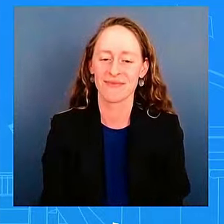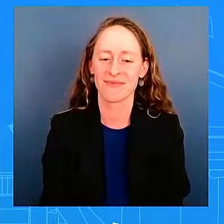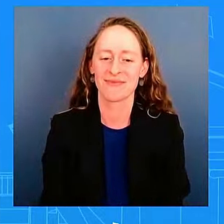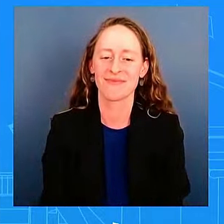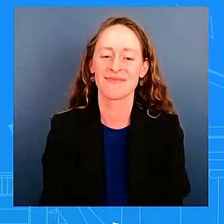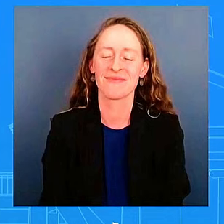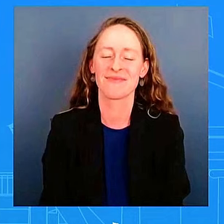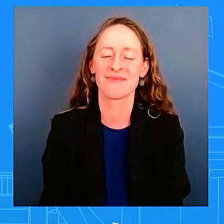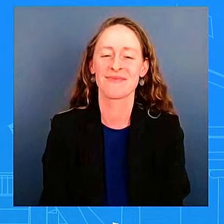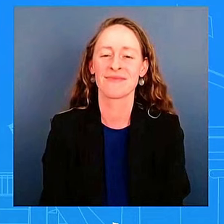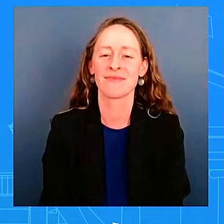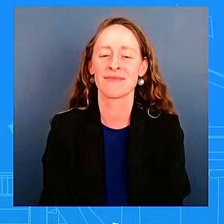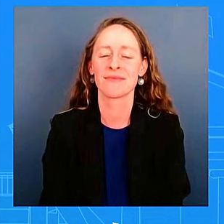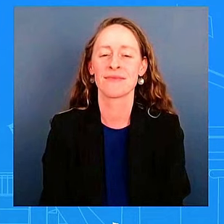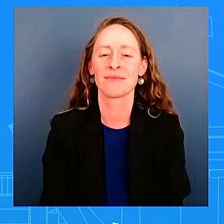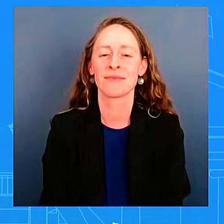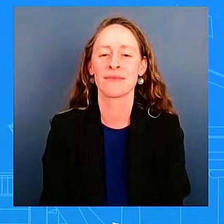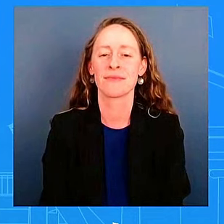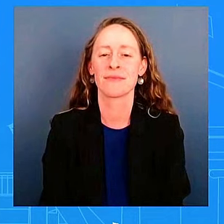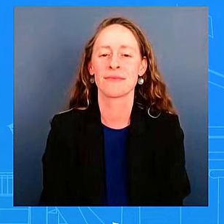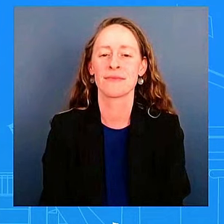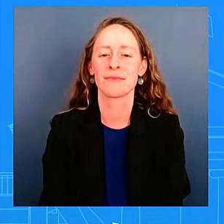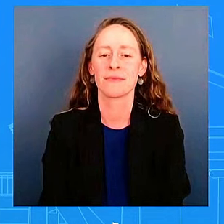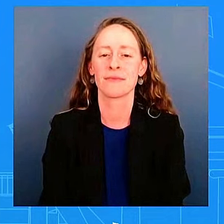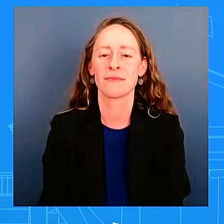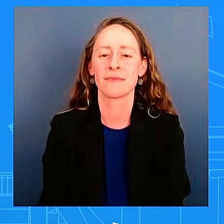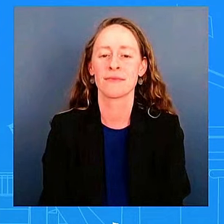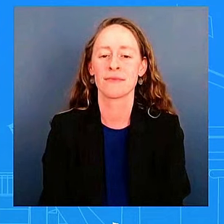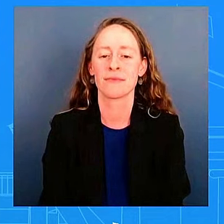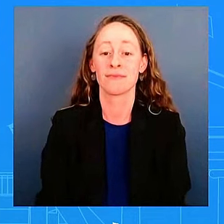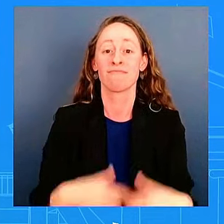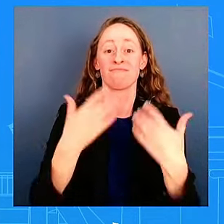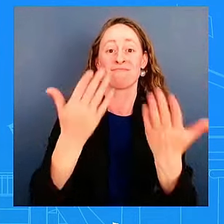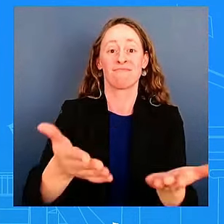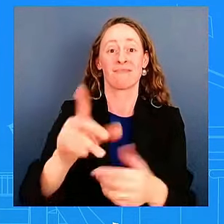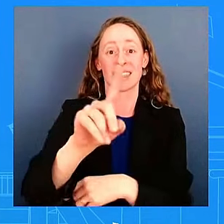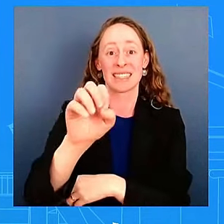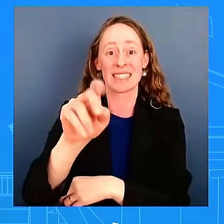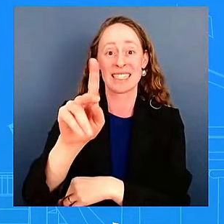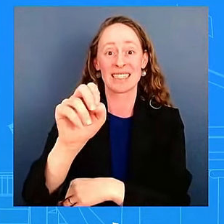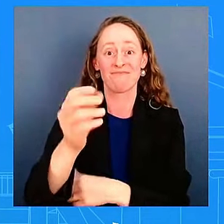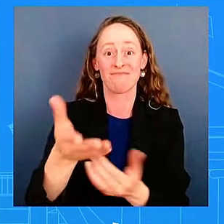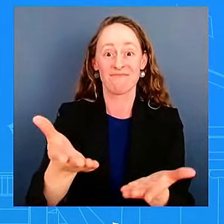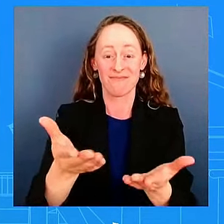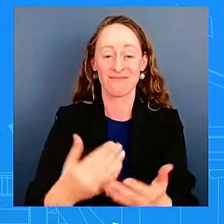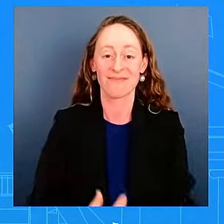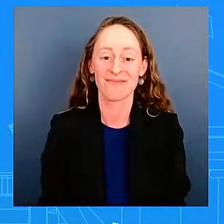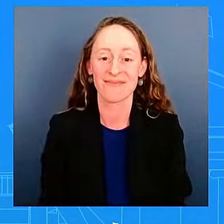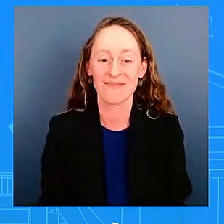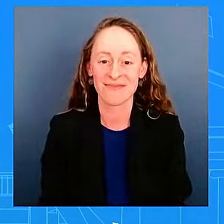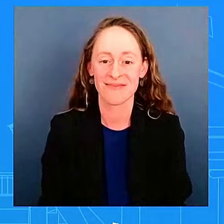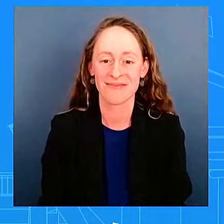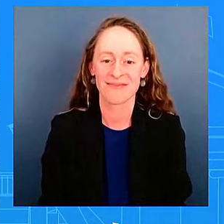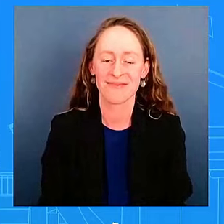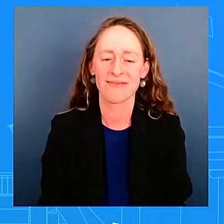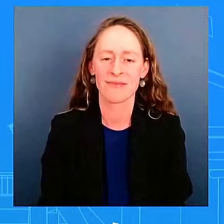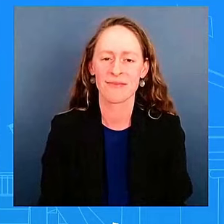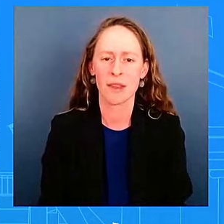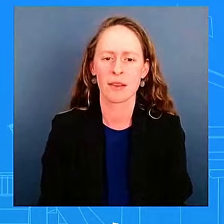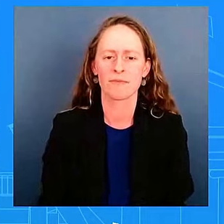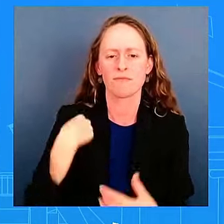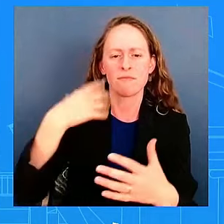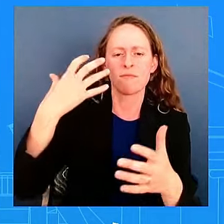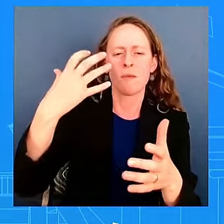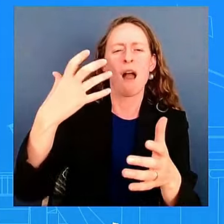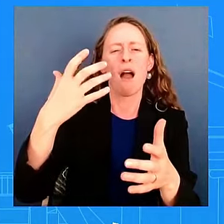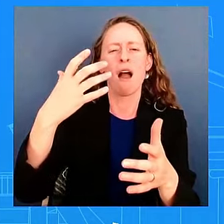All right, Zeke. Let's go. Following up on Jenny's question there, does the president have confidence in the director of the Secret Service? So